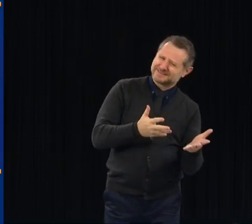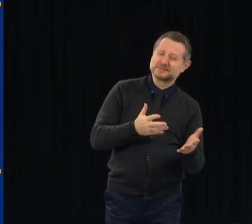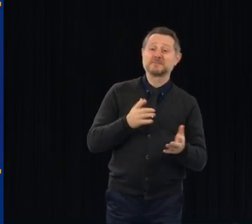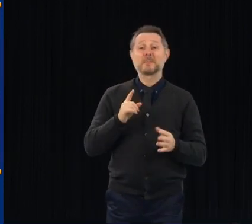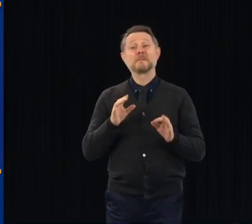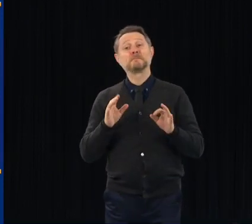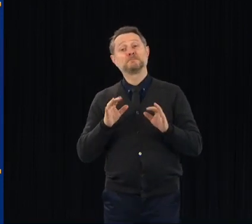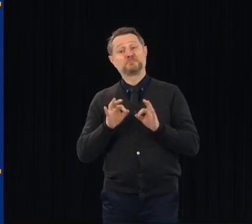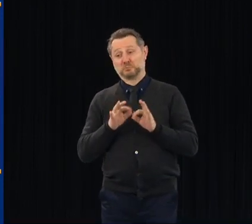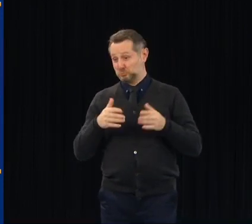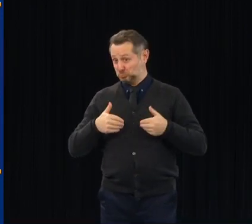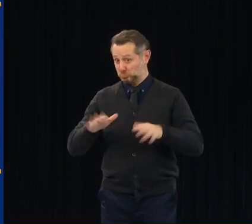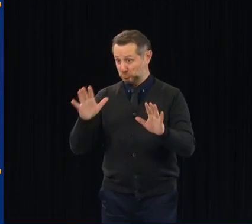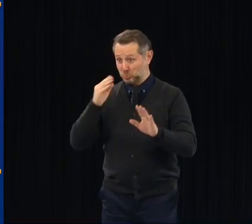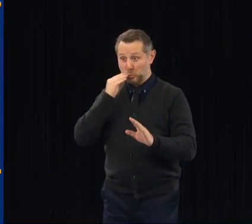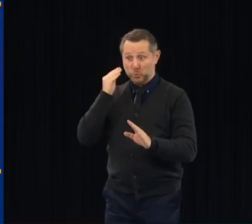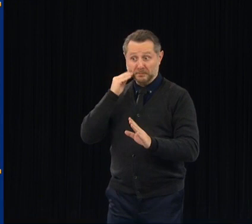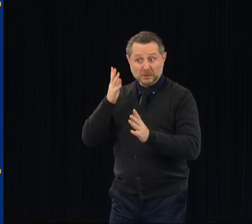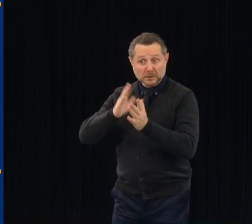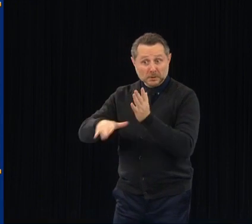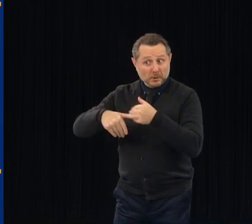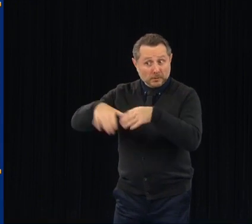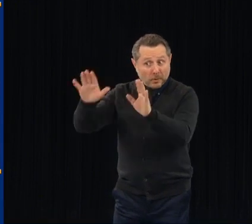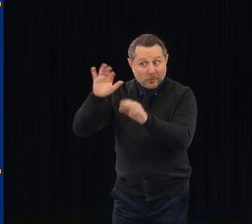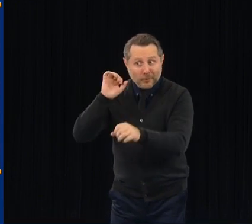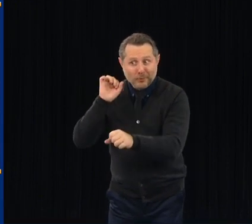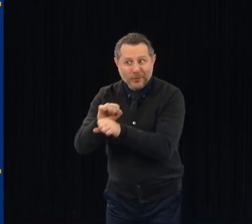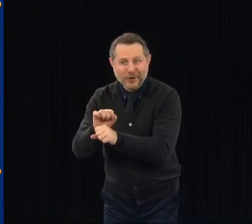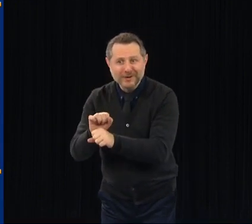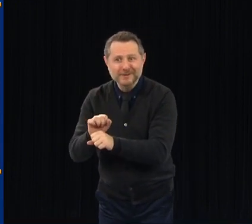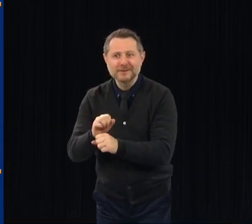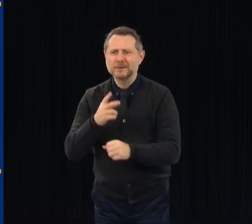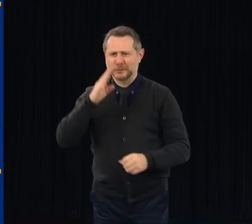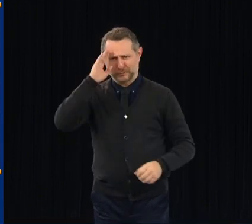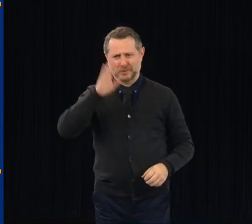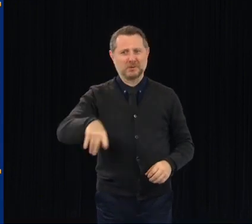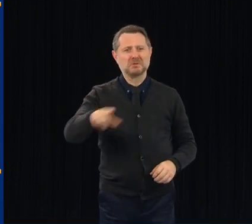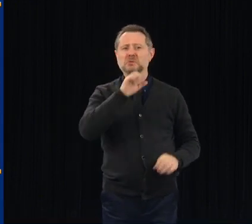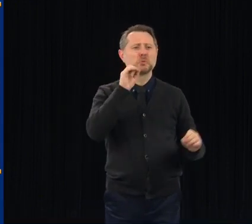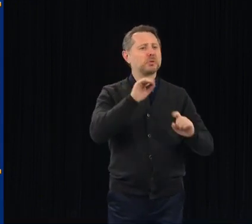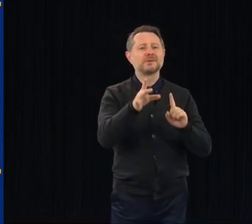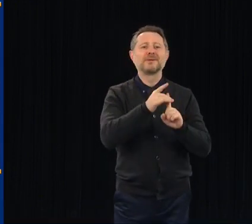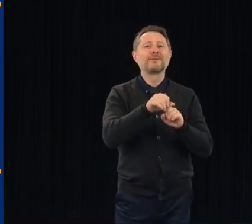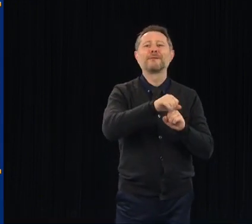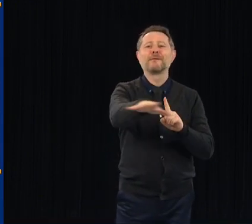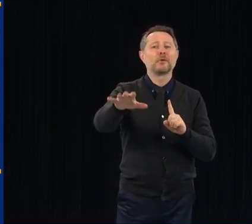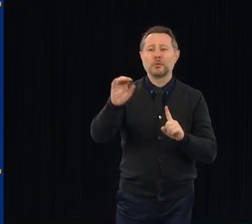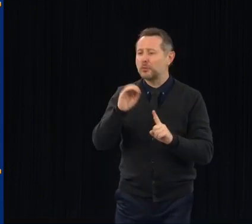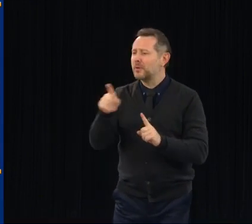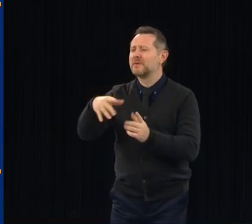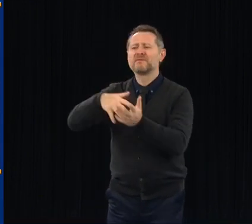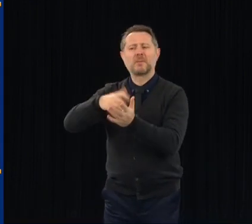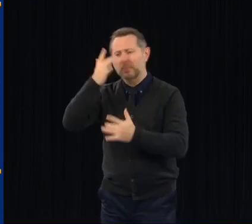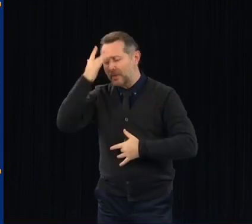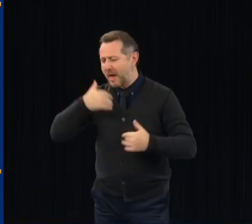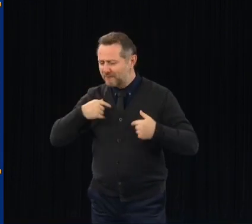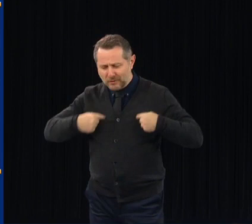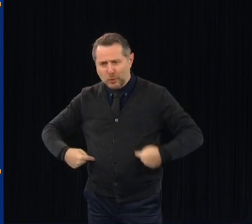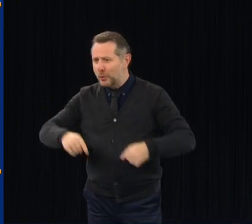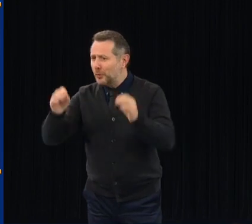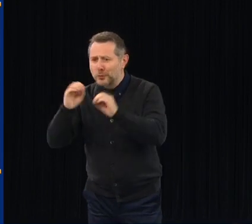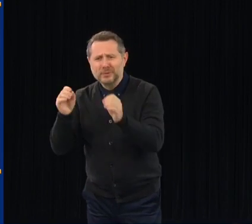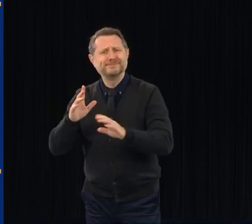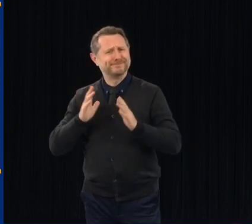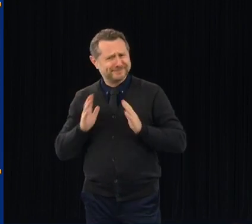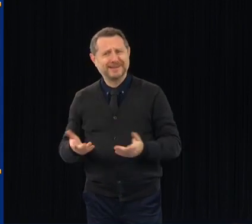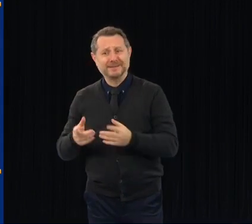liberate people who can go back to work because we know that they're not in a vulnerable category and they're negative. And I think that